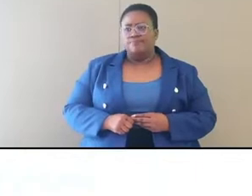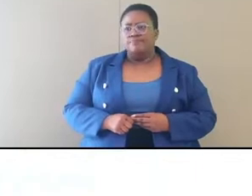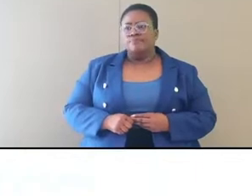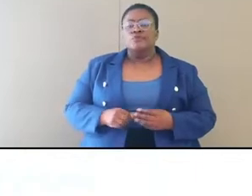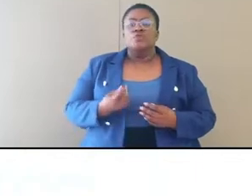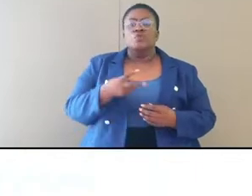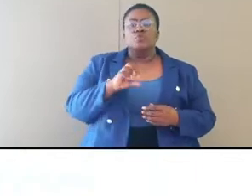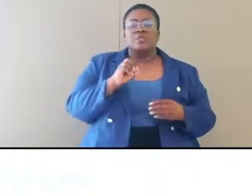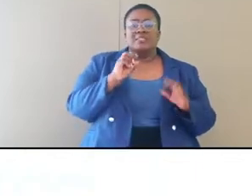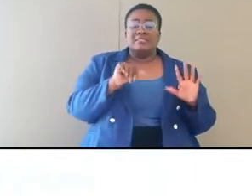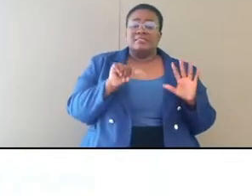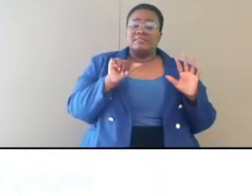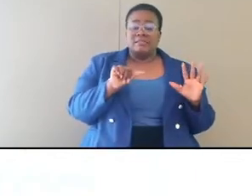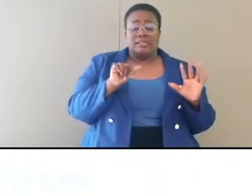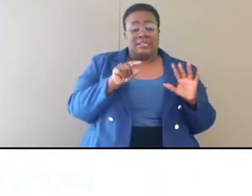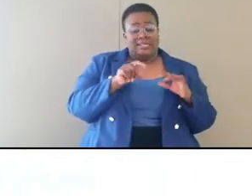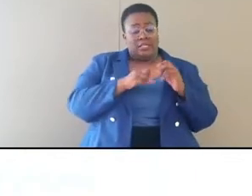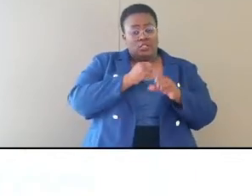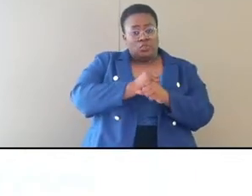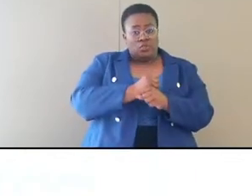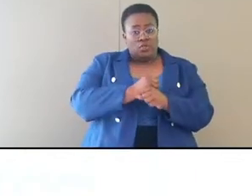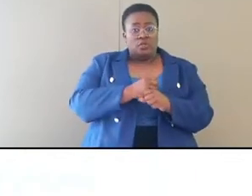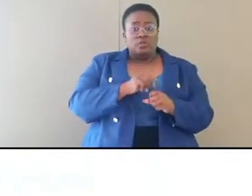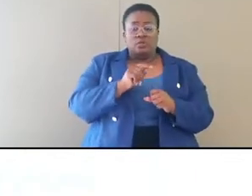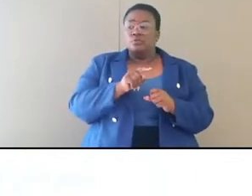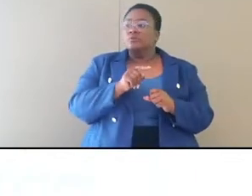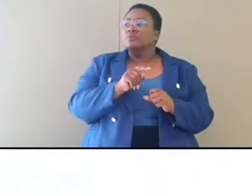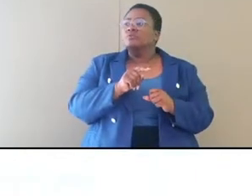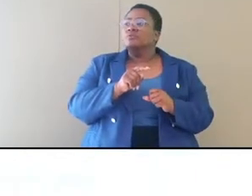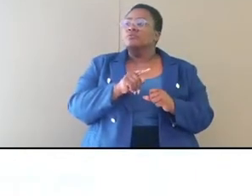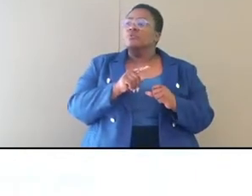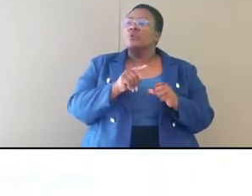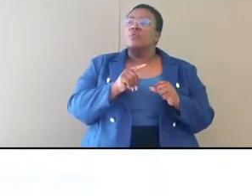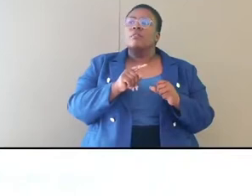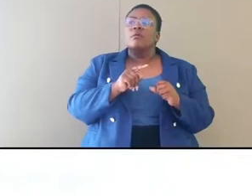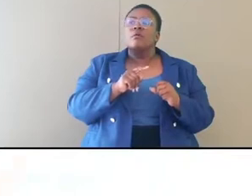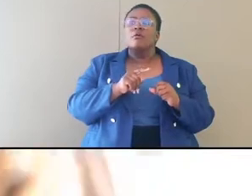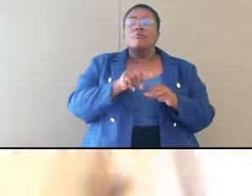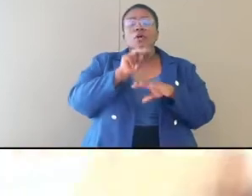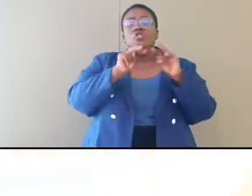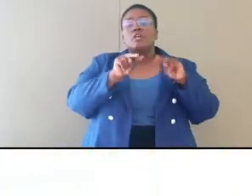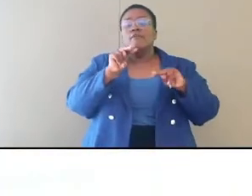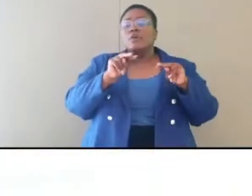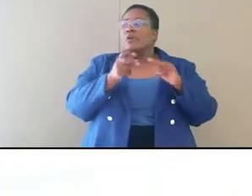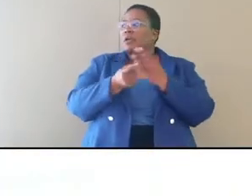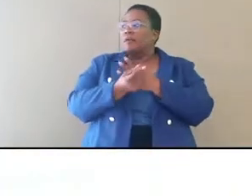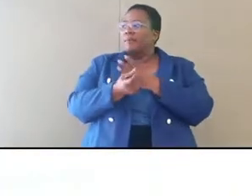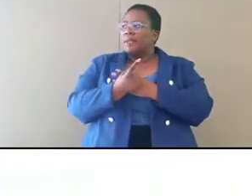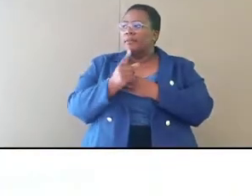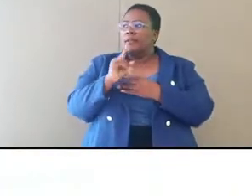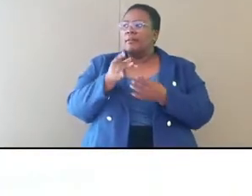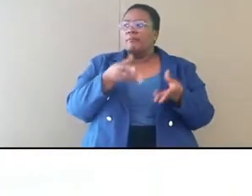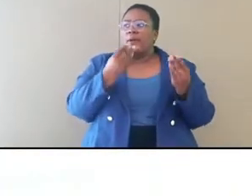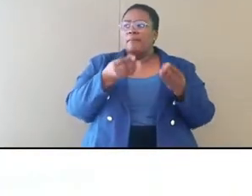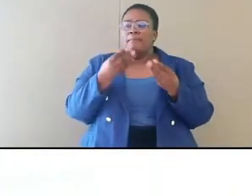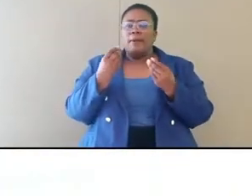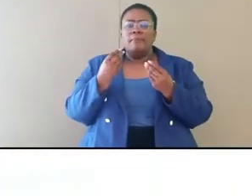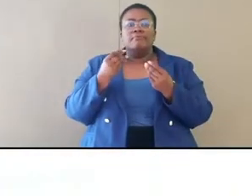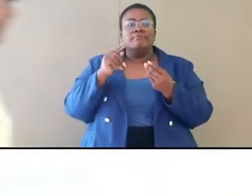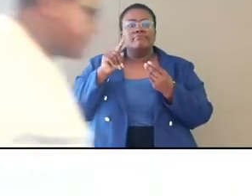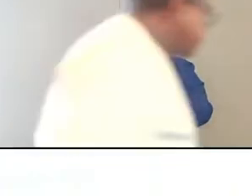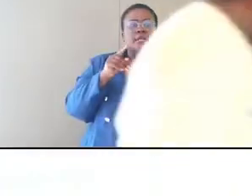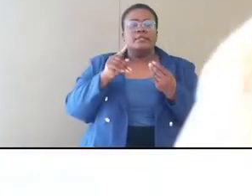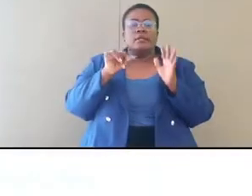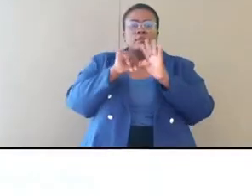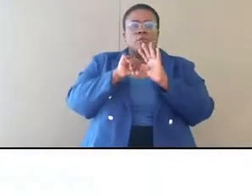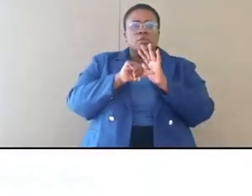2016, interestingly, was the year in which the demographic and health survey was conducted, where they came up with that important figure, 27%